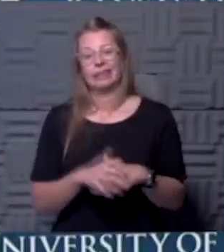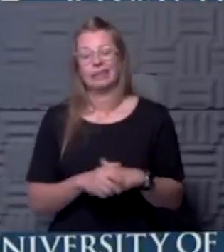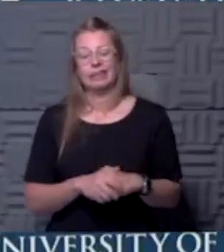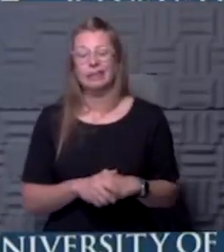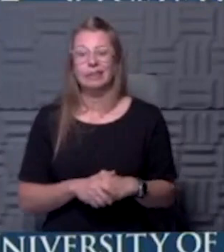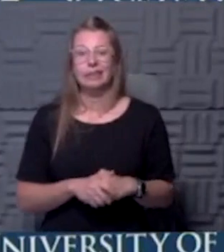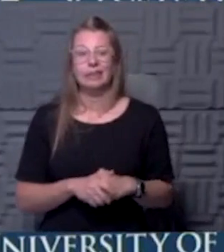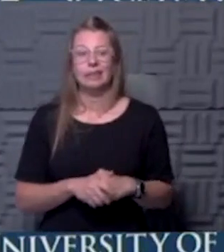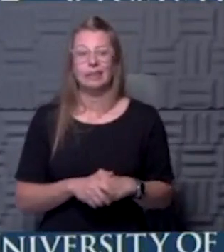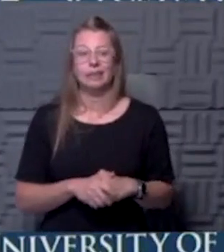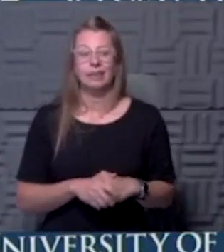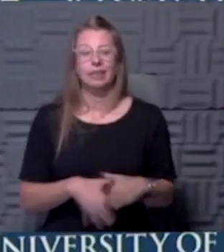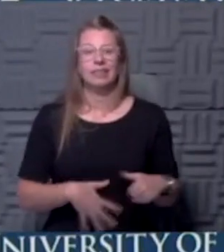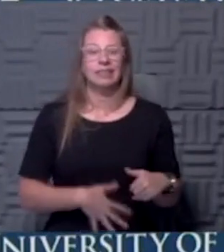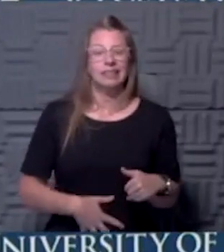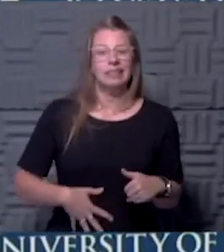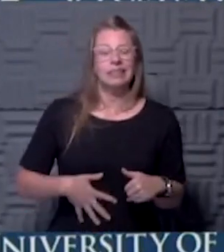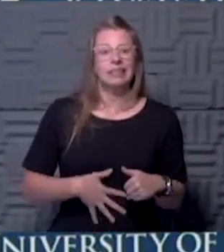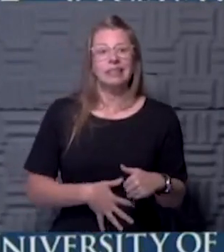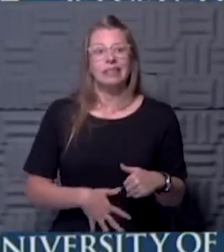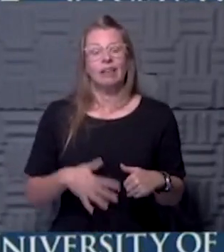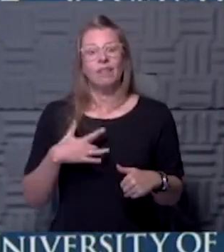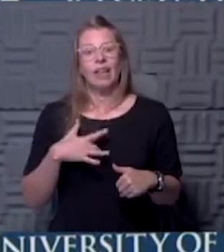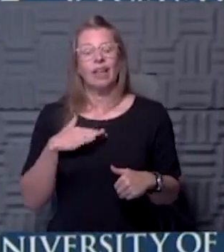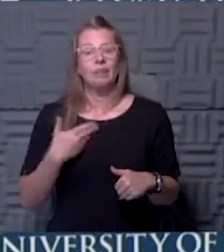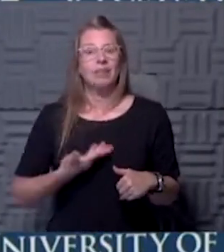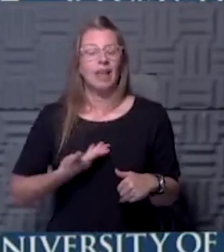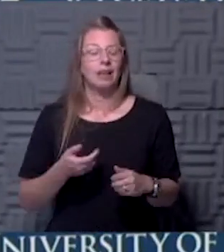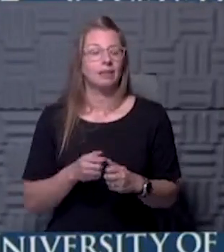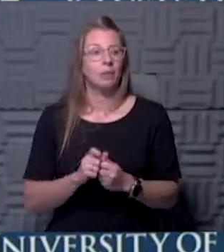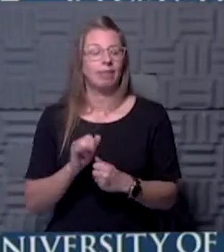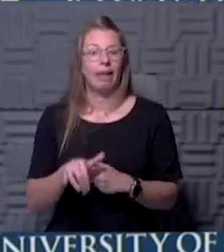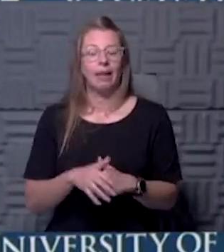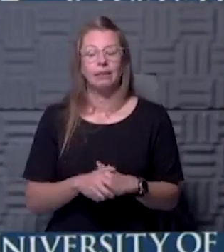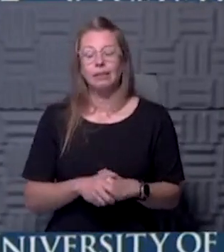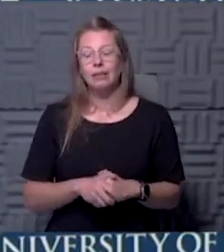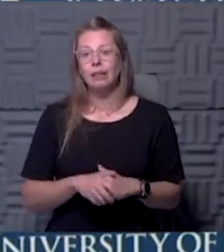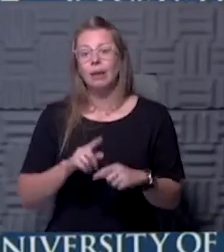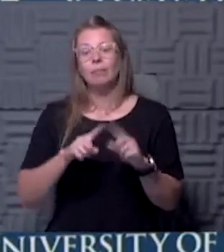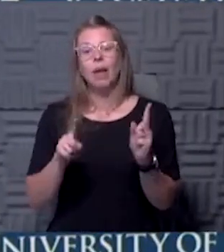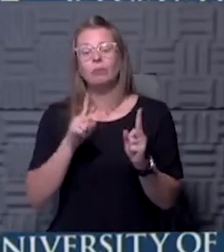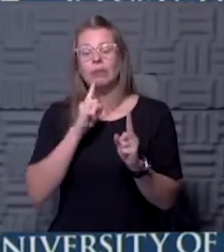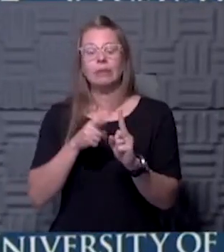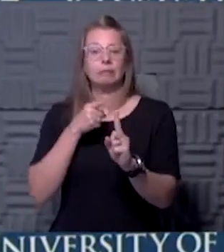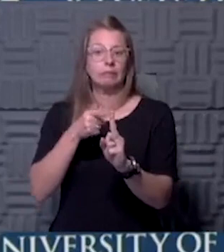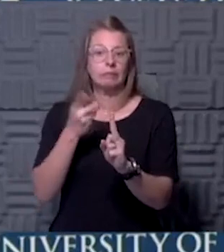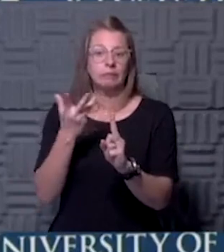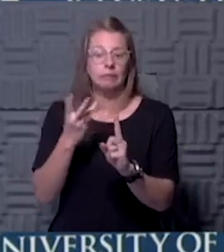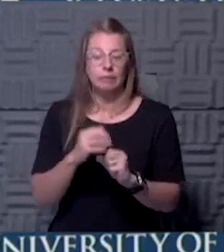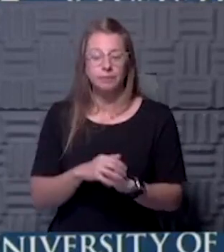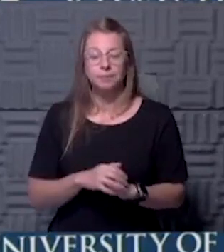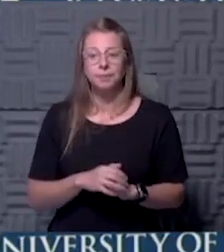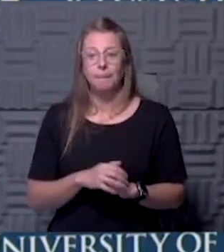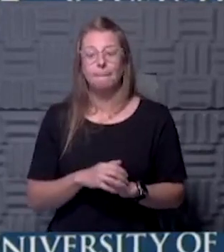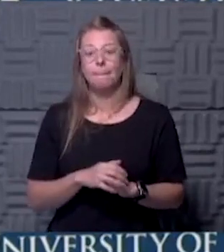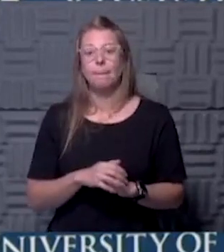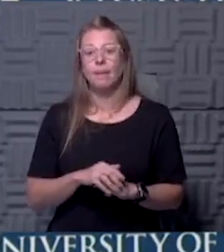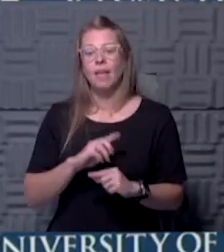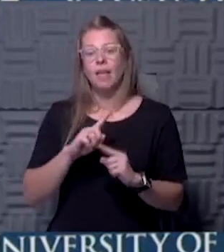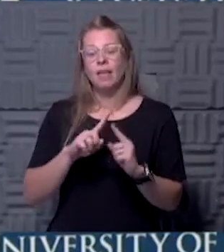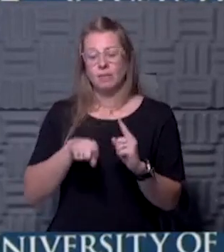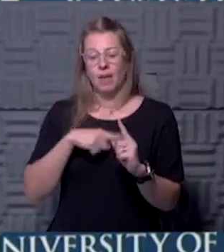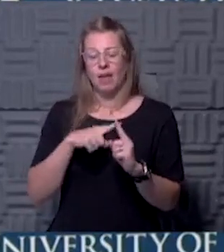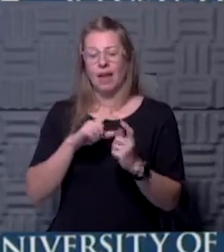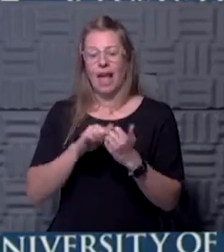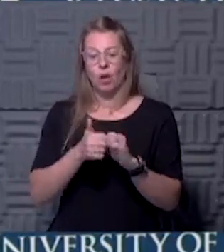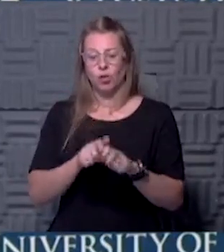my tummy's feeling upset about that, but I guess the point that I want to make is that really it's about how you spread yourself